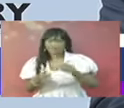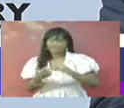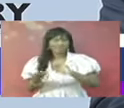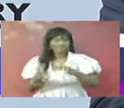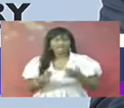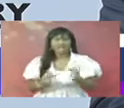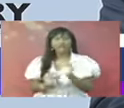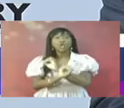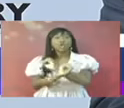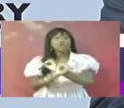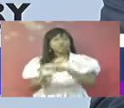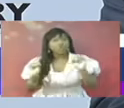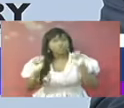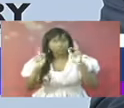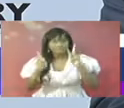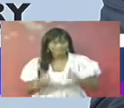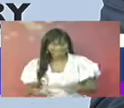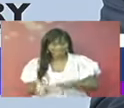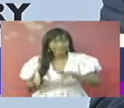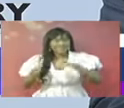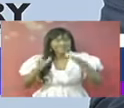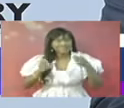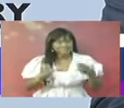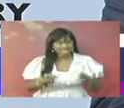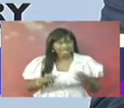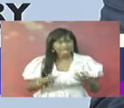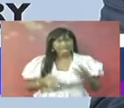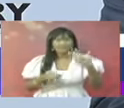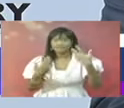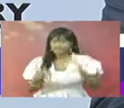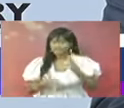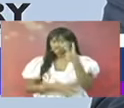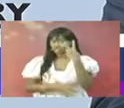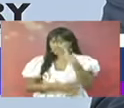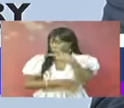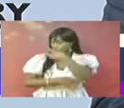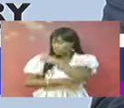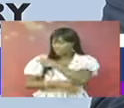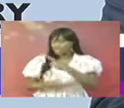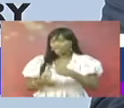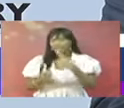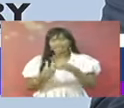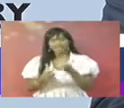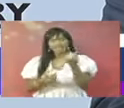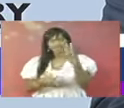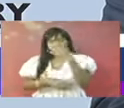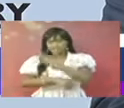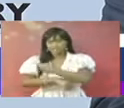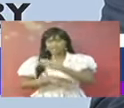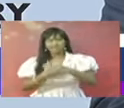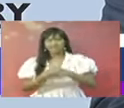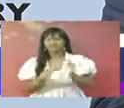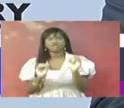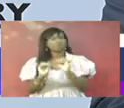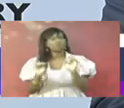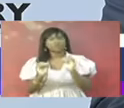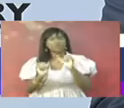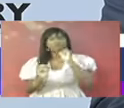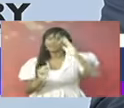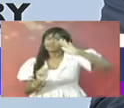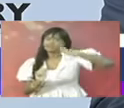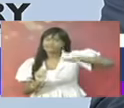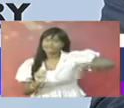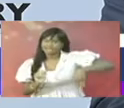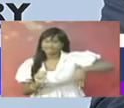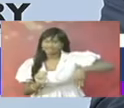fully vaccinated person has succumbed to COVID-19 as a death in Trinidad and Tobago as yet. And that seems